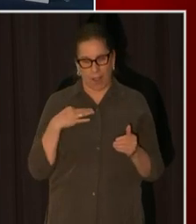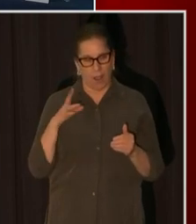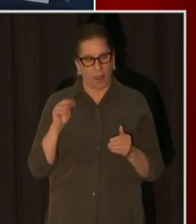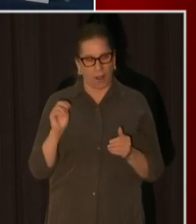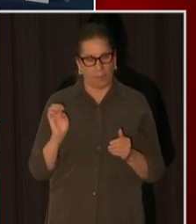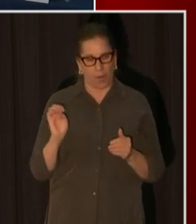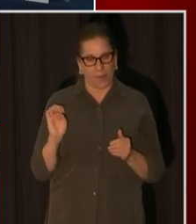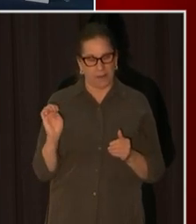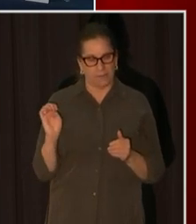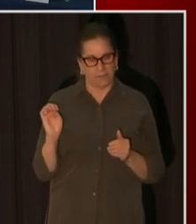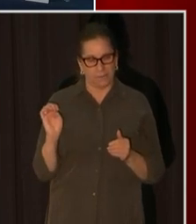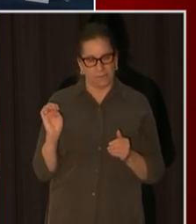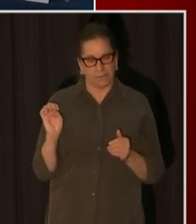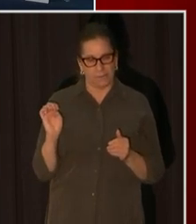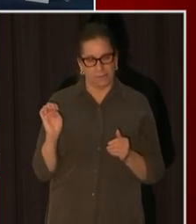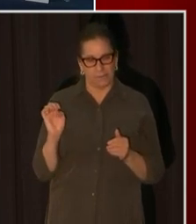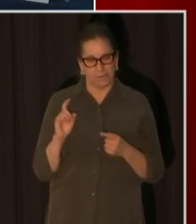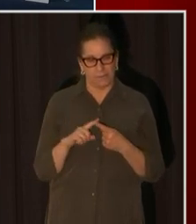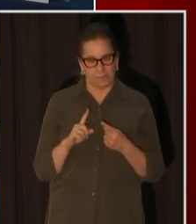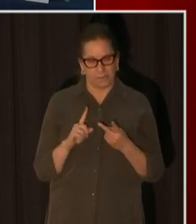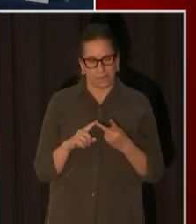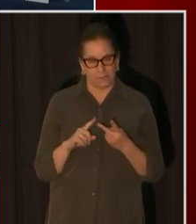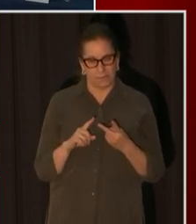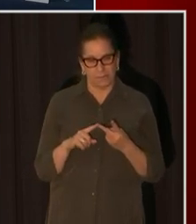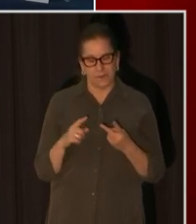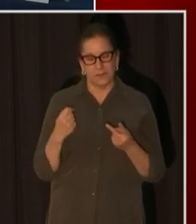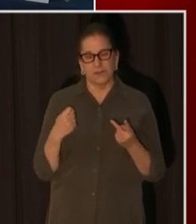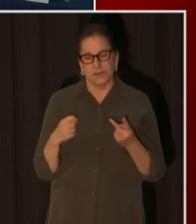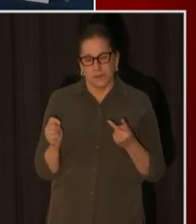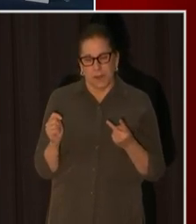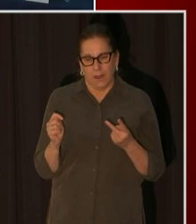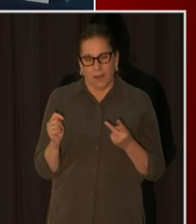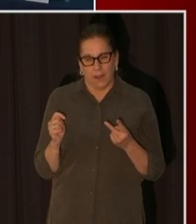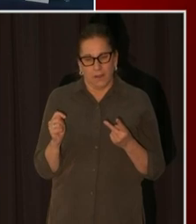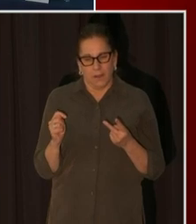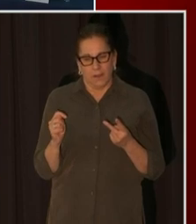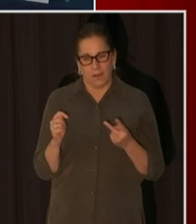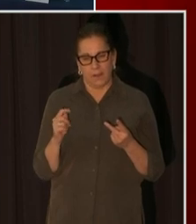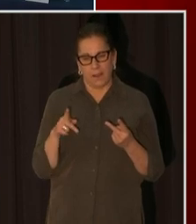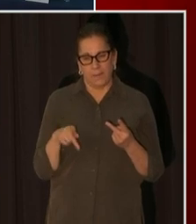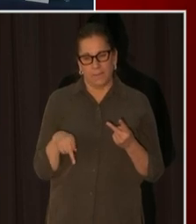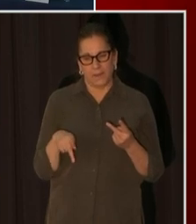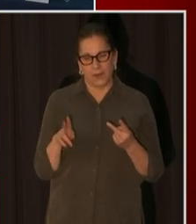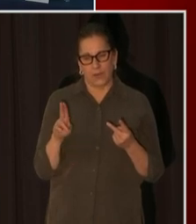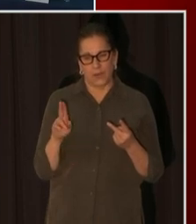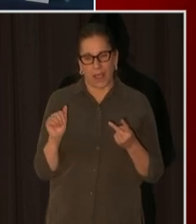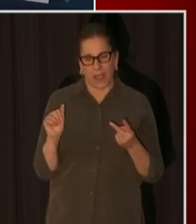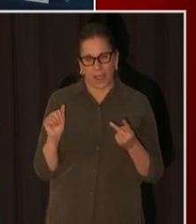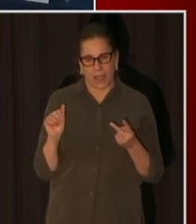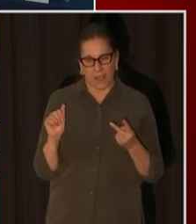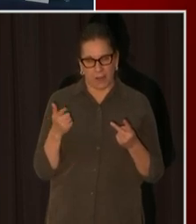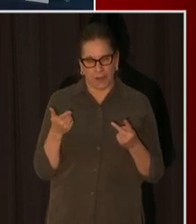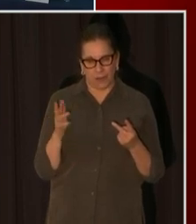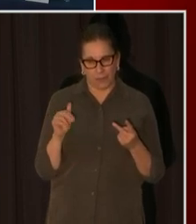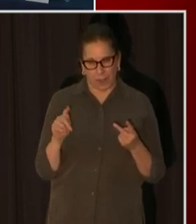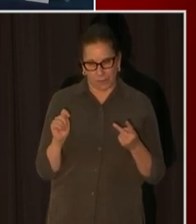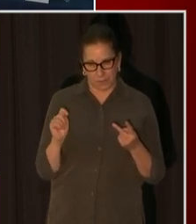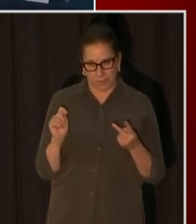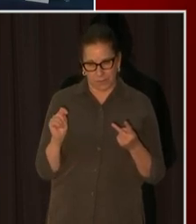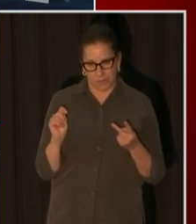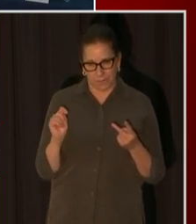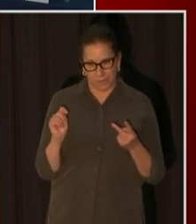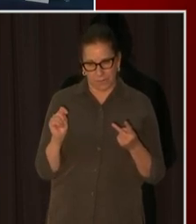it. What has happened is always kicked me out. And then eventually I got an email saying if something else comes up, they're